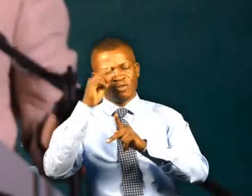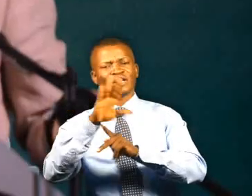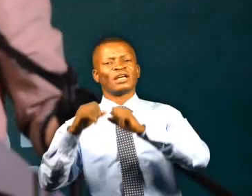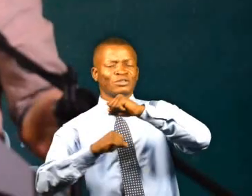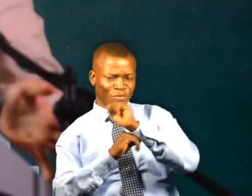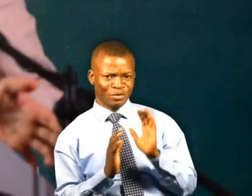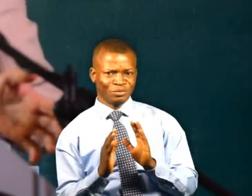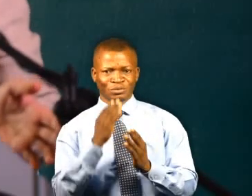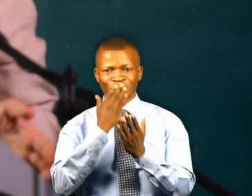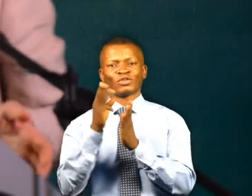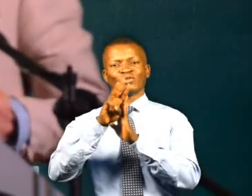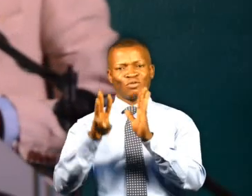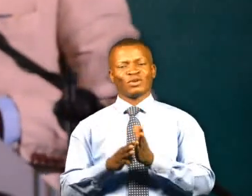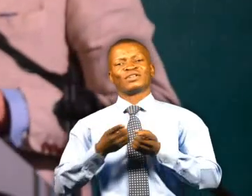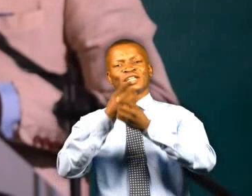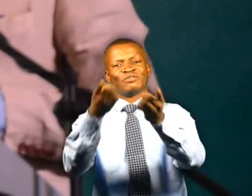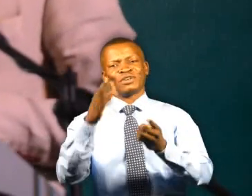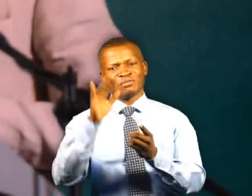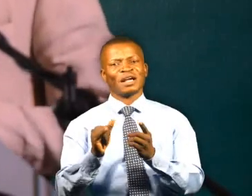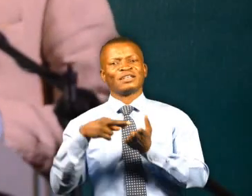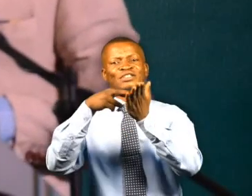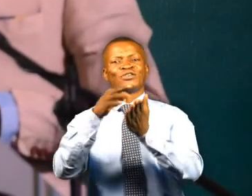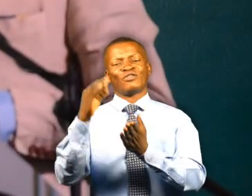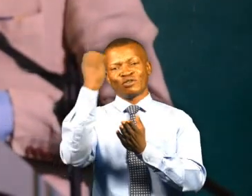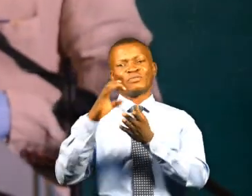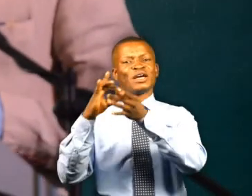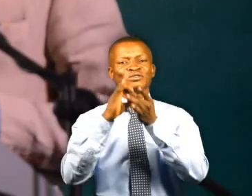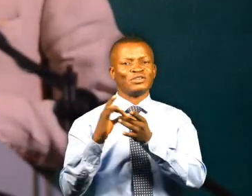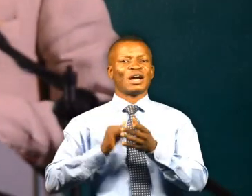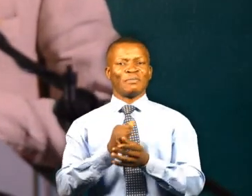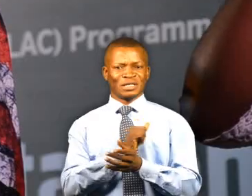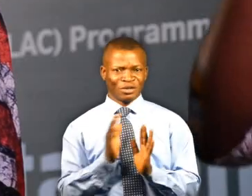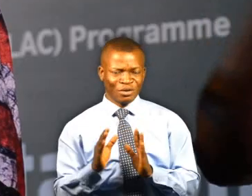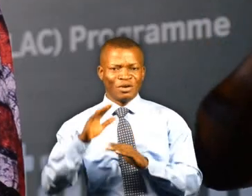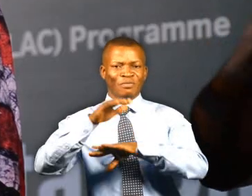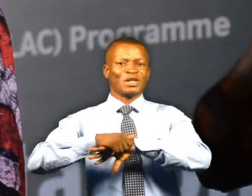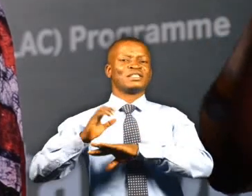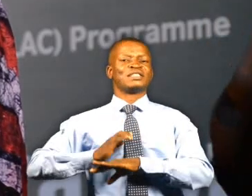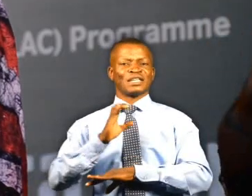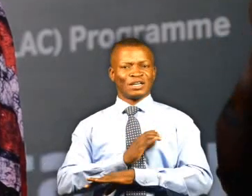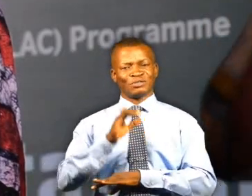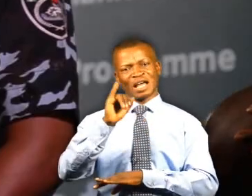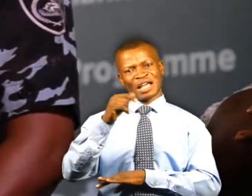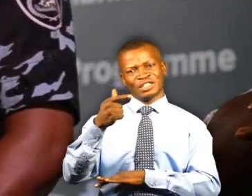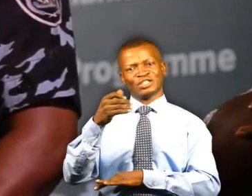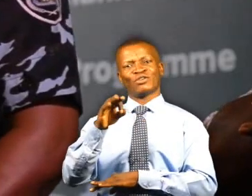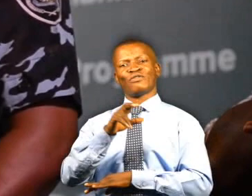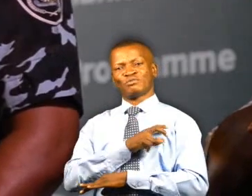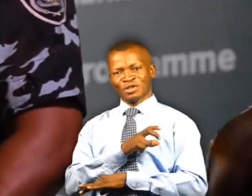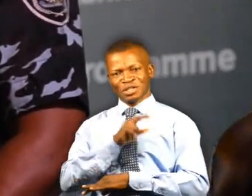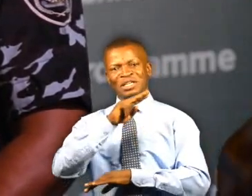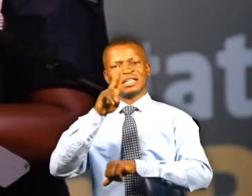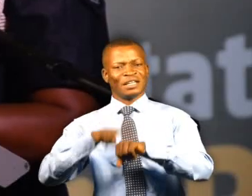support. Goodwill messages were delivered by the representatives of European Union Ambassador, British Council, Inspector General